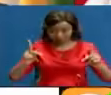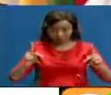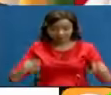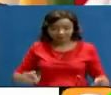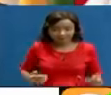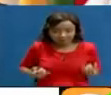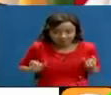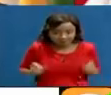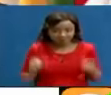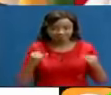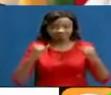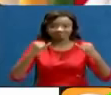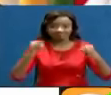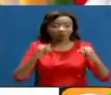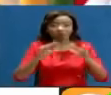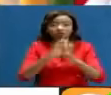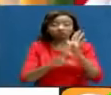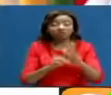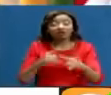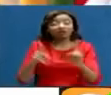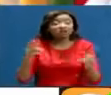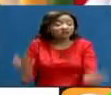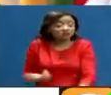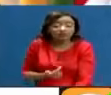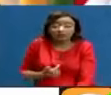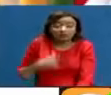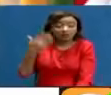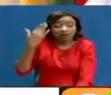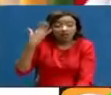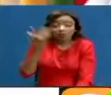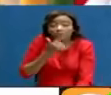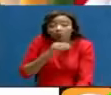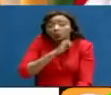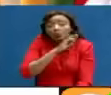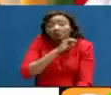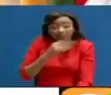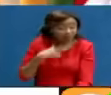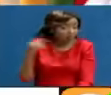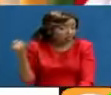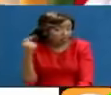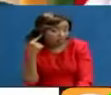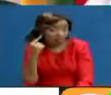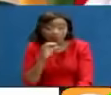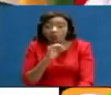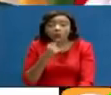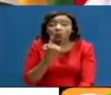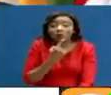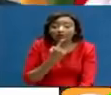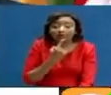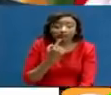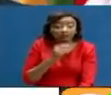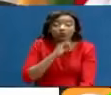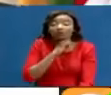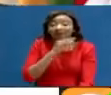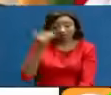then, I don't know who complained, because I have never had anybody who complained about the document. But somehow,